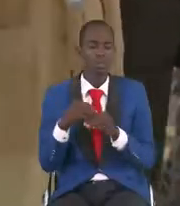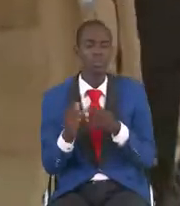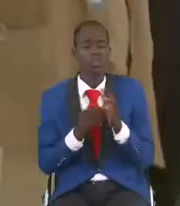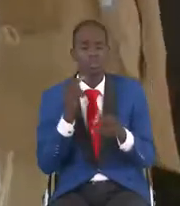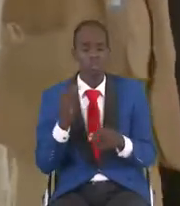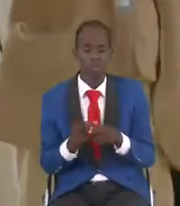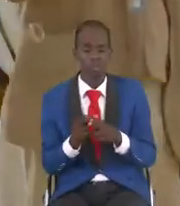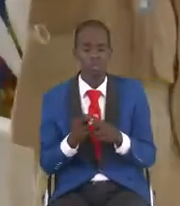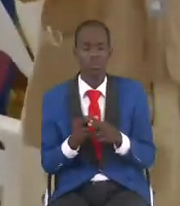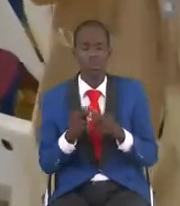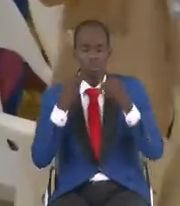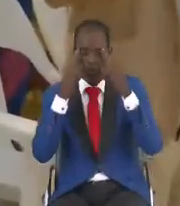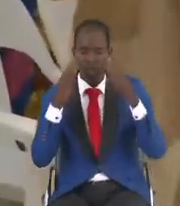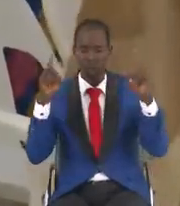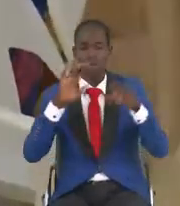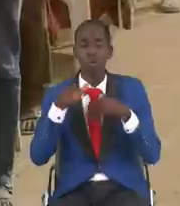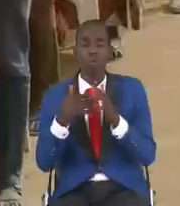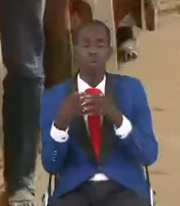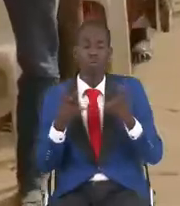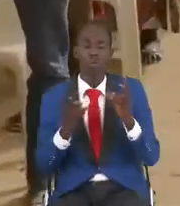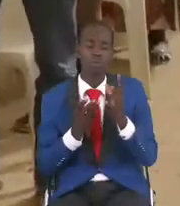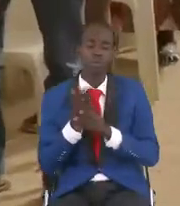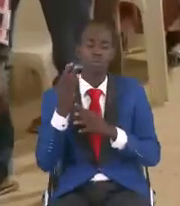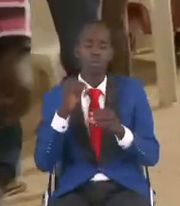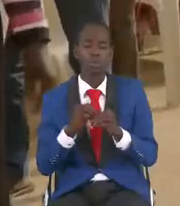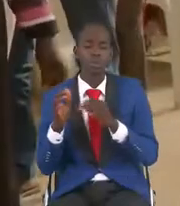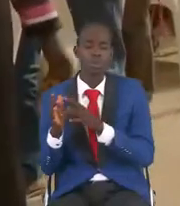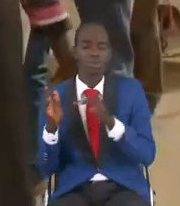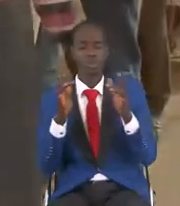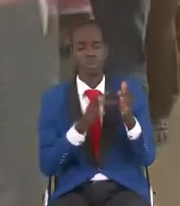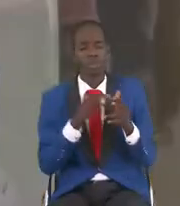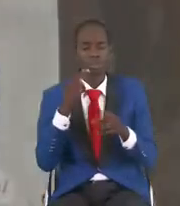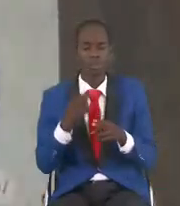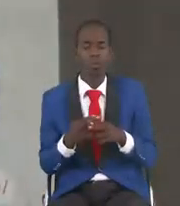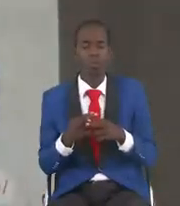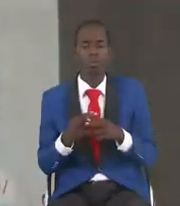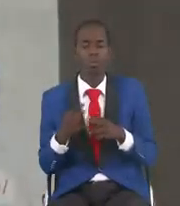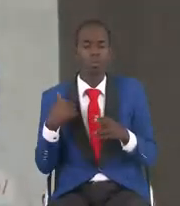Success all the way through. In Jesus' name.